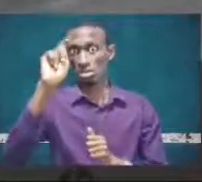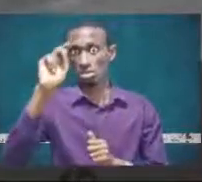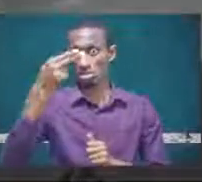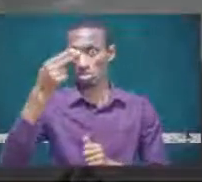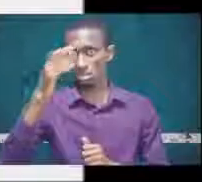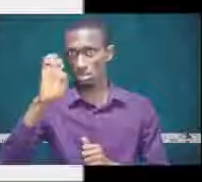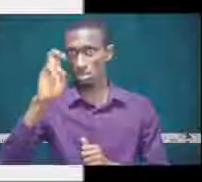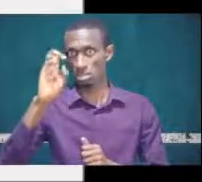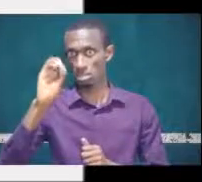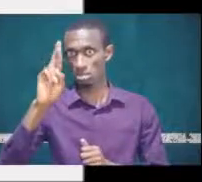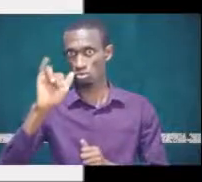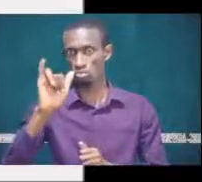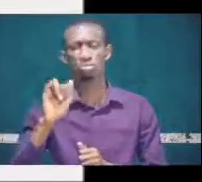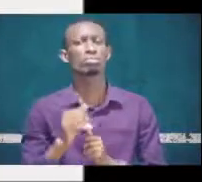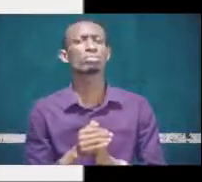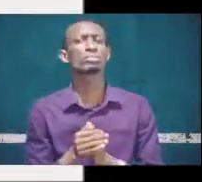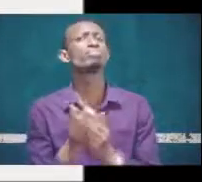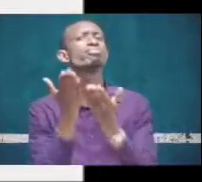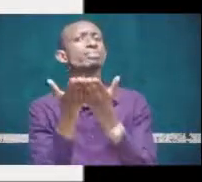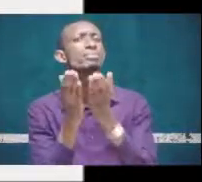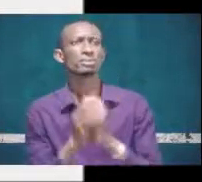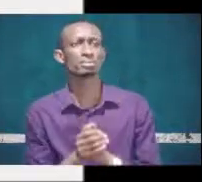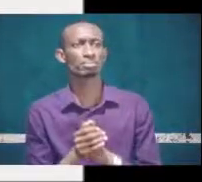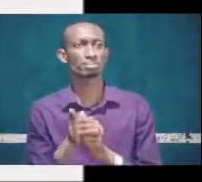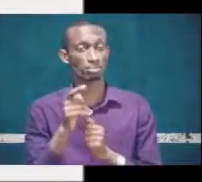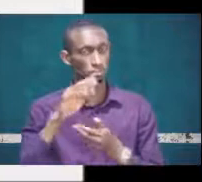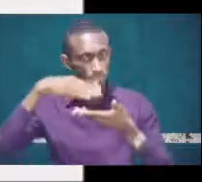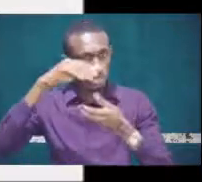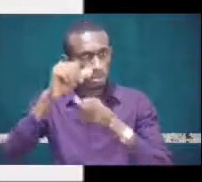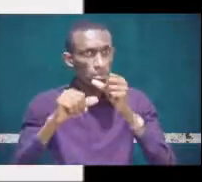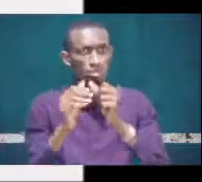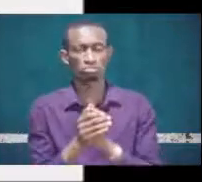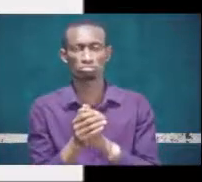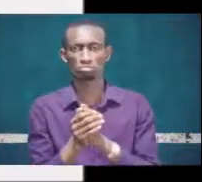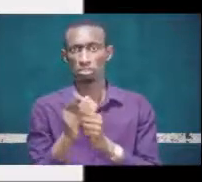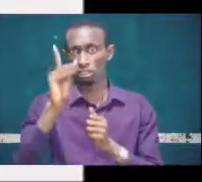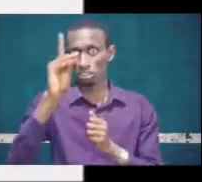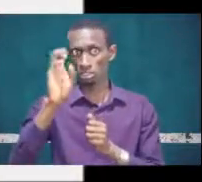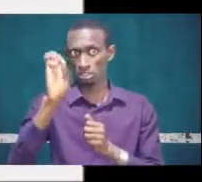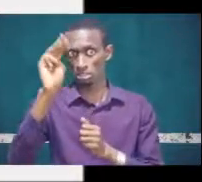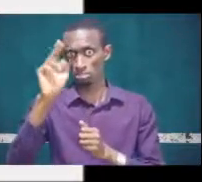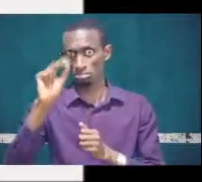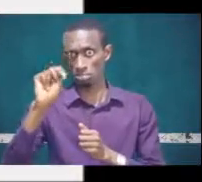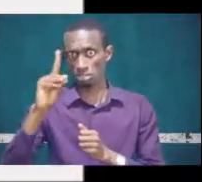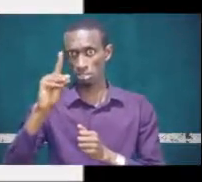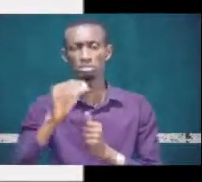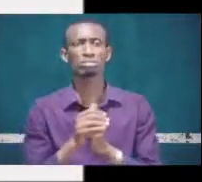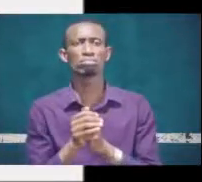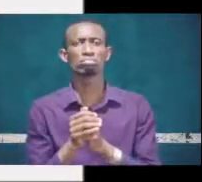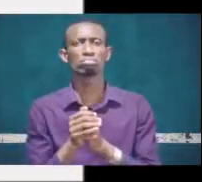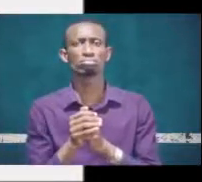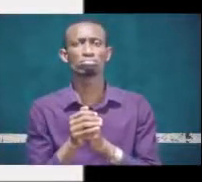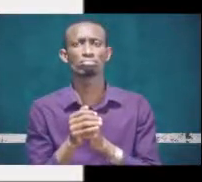lesson, we shall talk about the abnormal demand curves. So in the previous lesson, learners, you remember what we talked